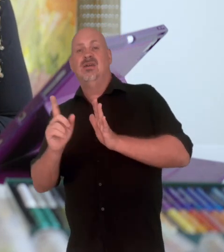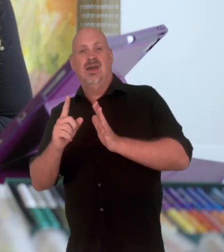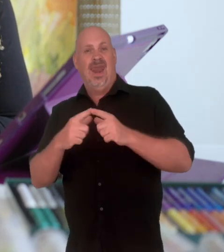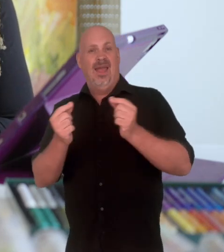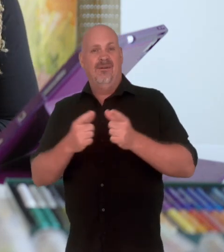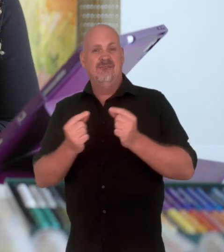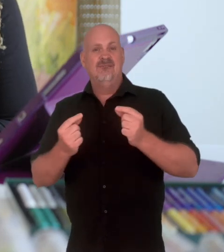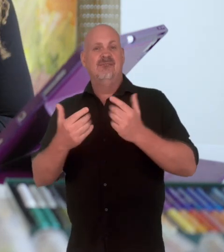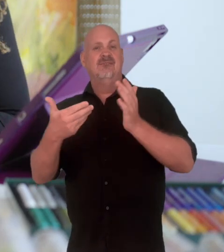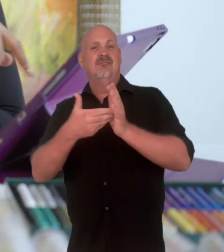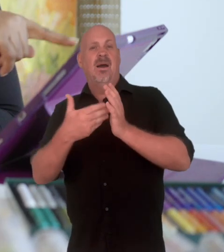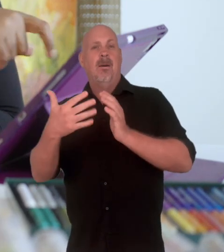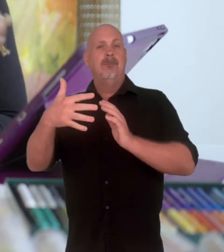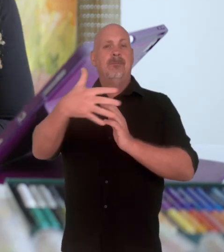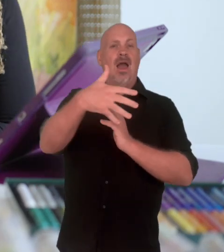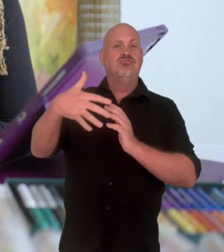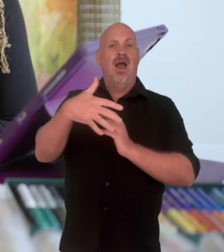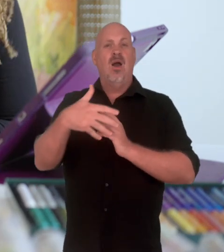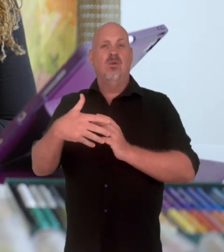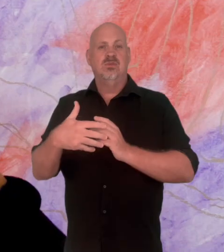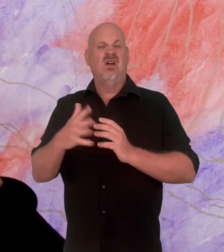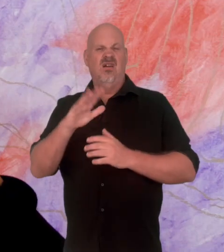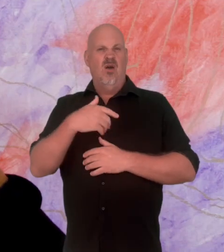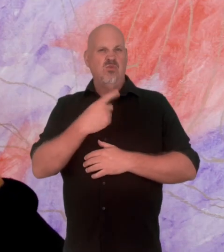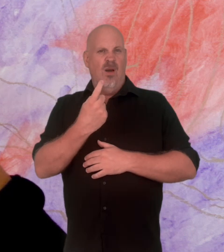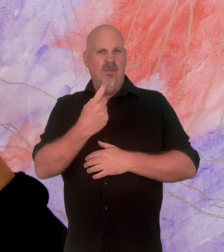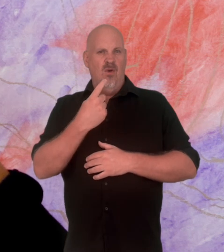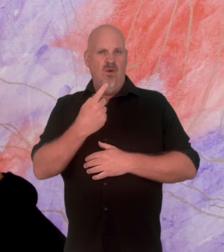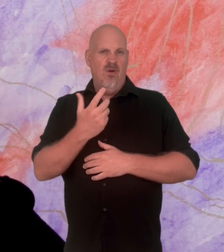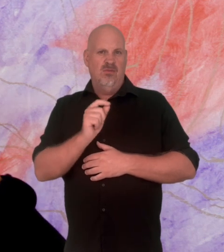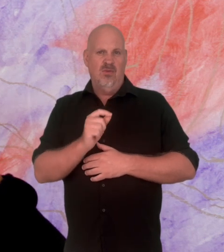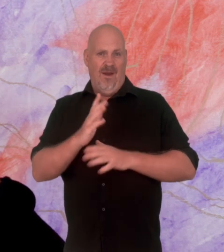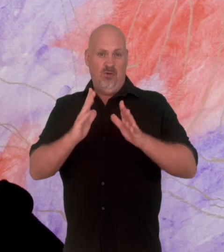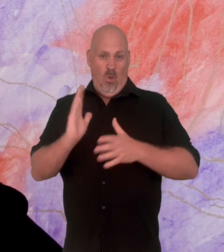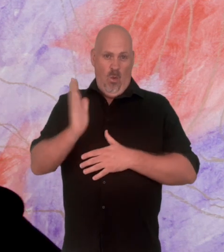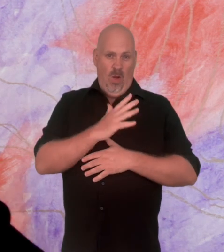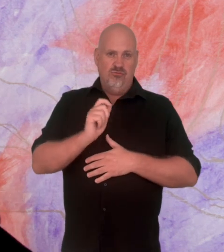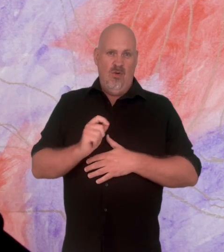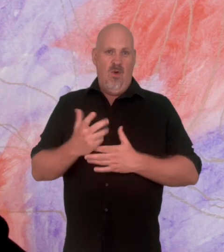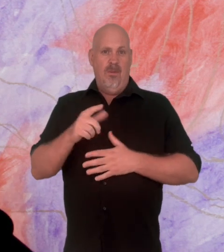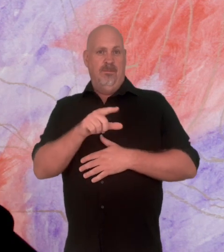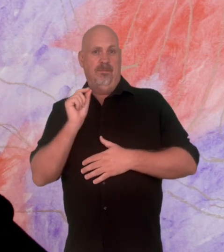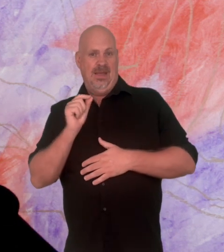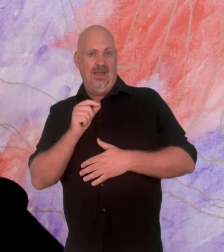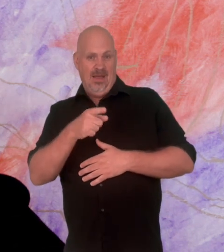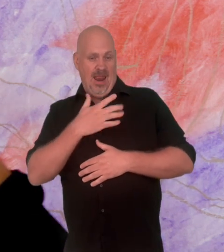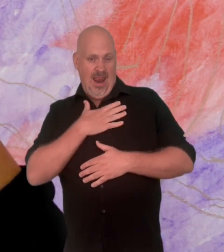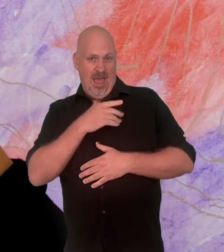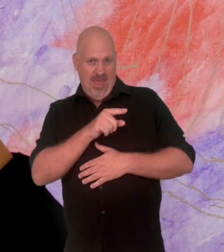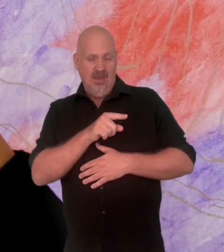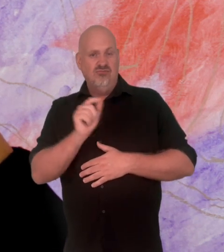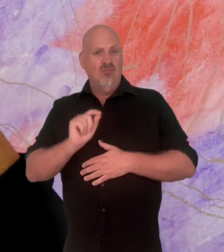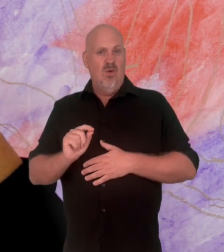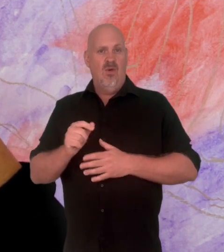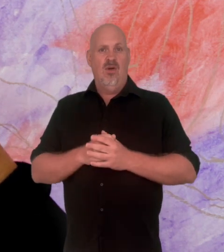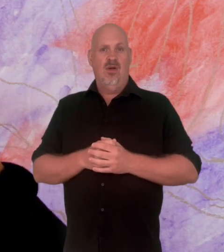and some other background ones. So we could probably draw one more. You don't have to draw all of them as well. Pick the ones you like and draw. And then you